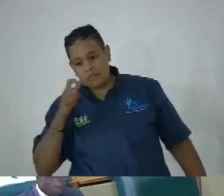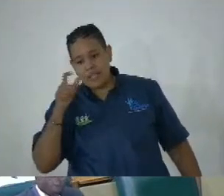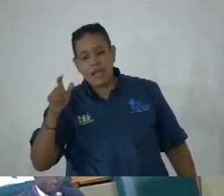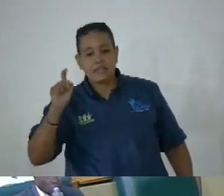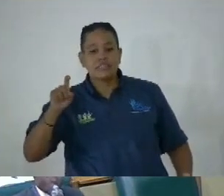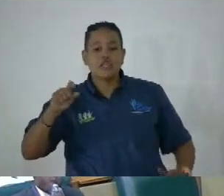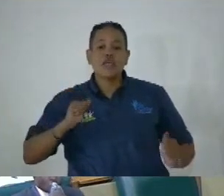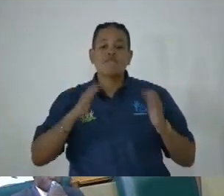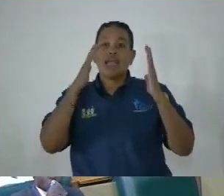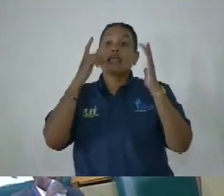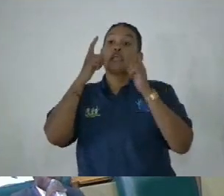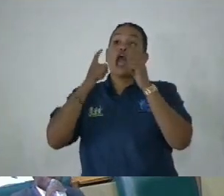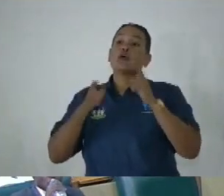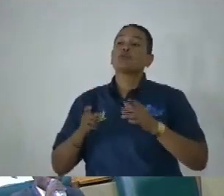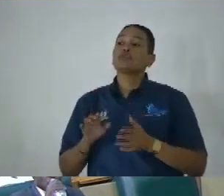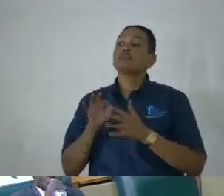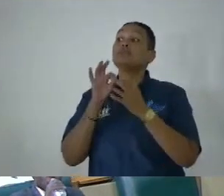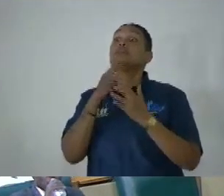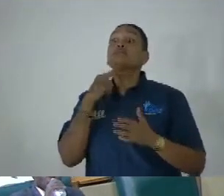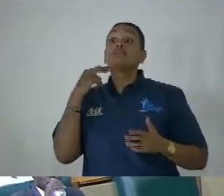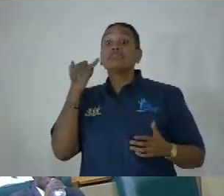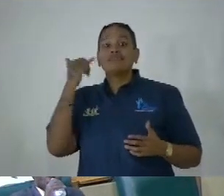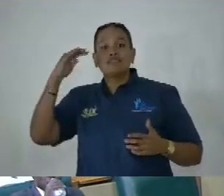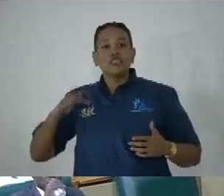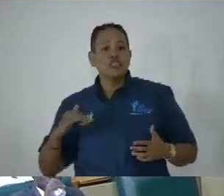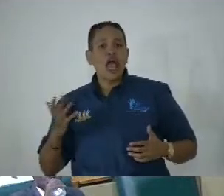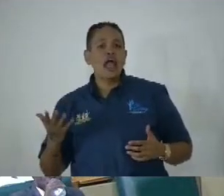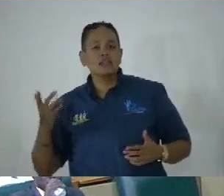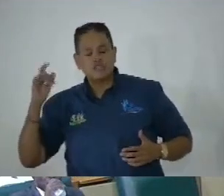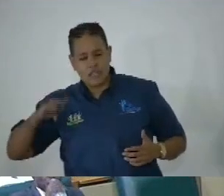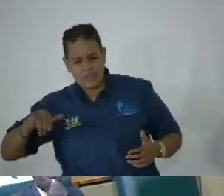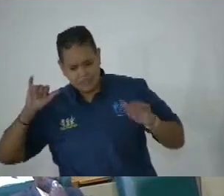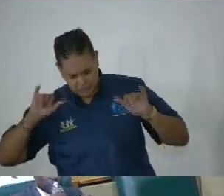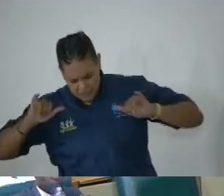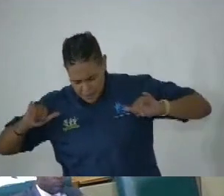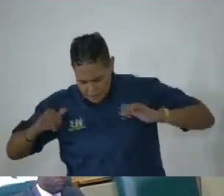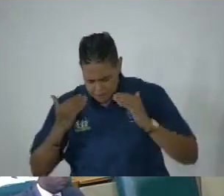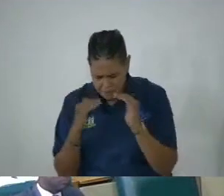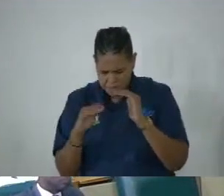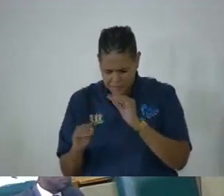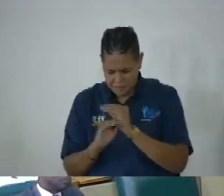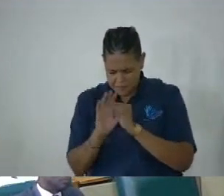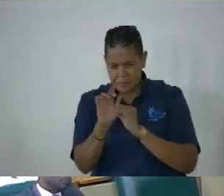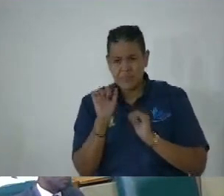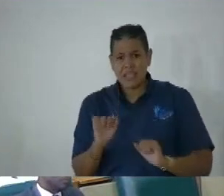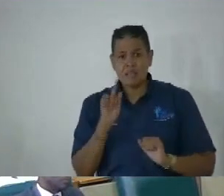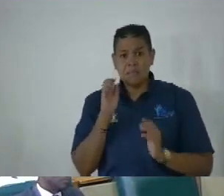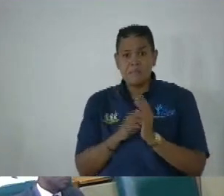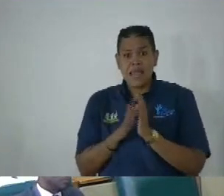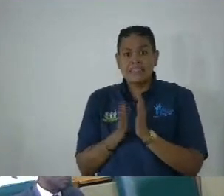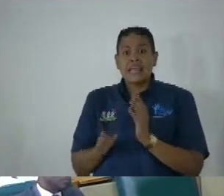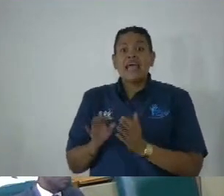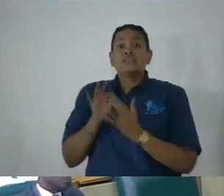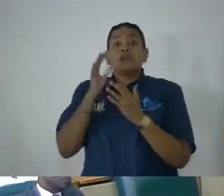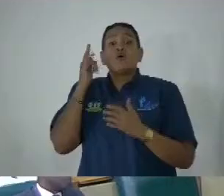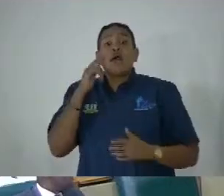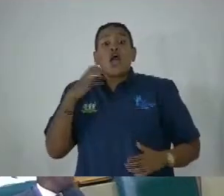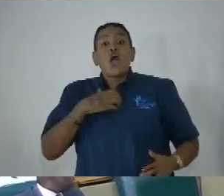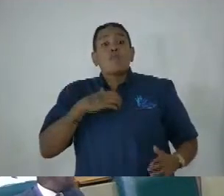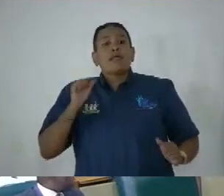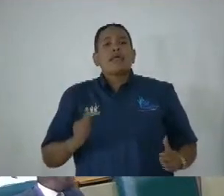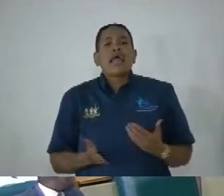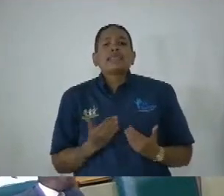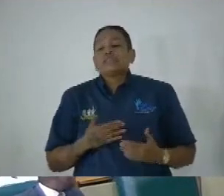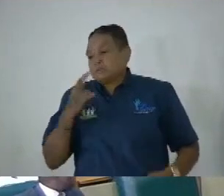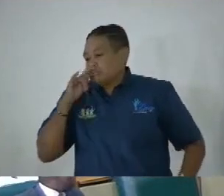Unless that is at risk, especially if it's a child. So I'm saying that that same limitation can be placed, especially because a complainant can easily be a